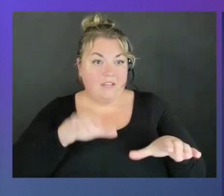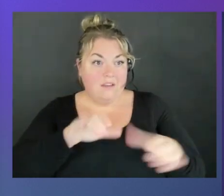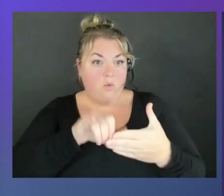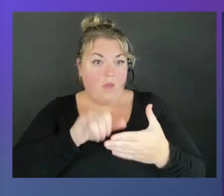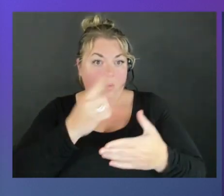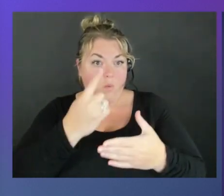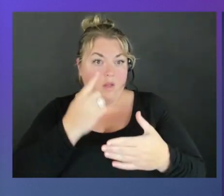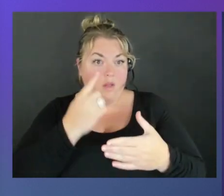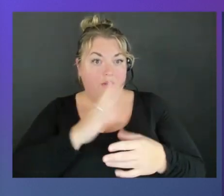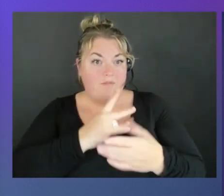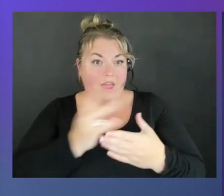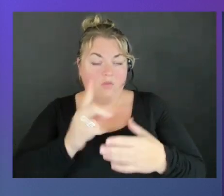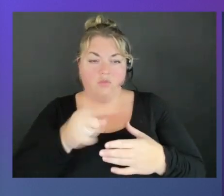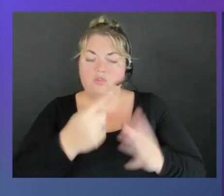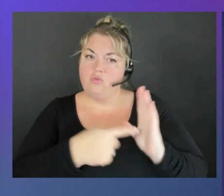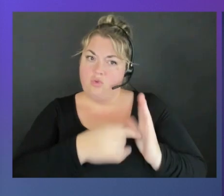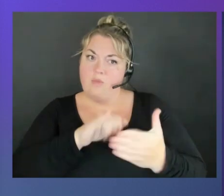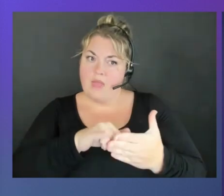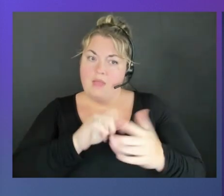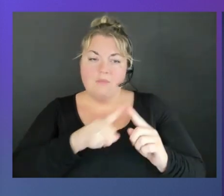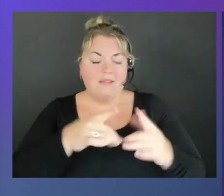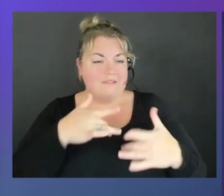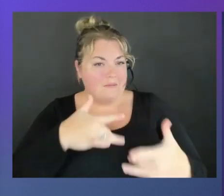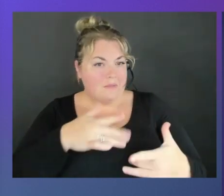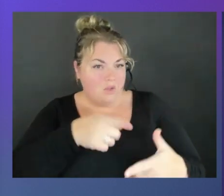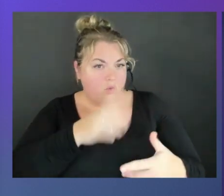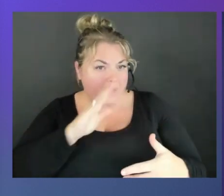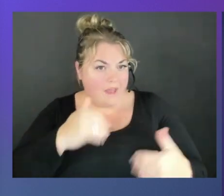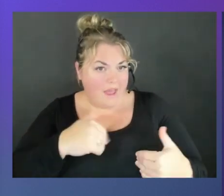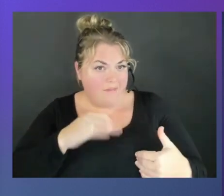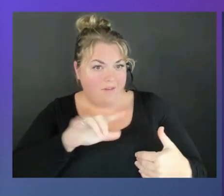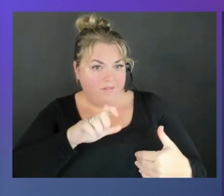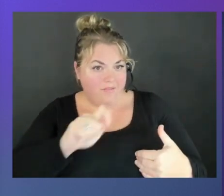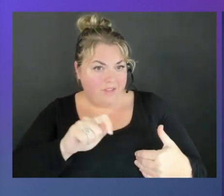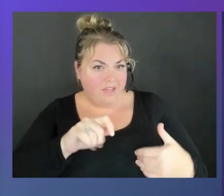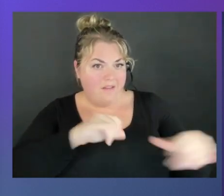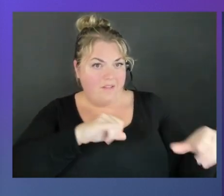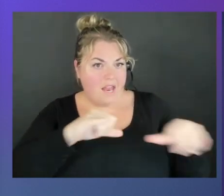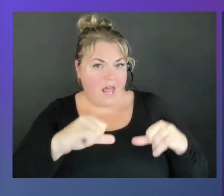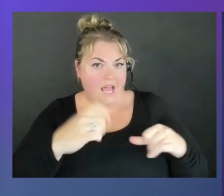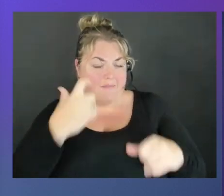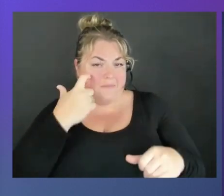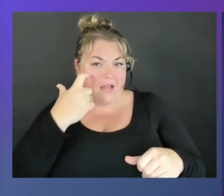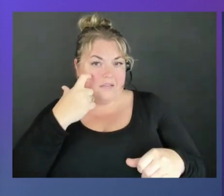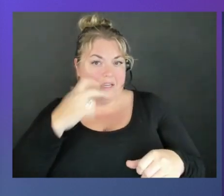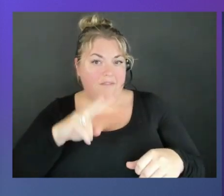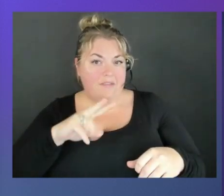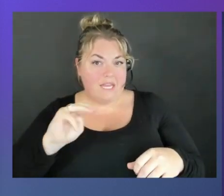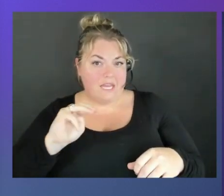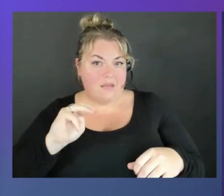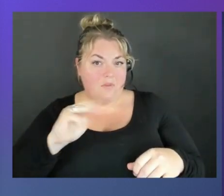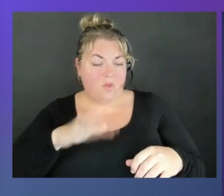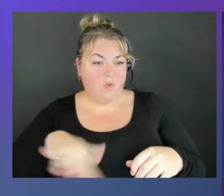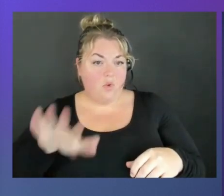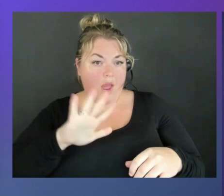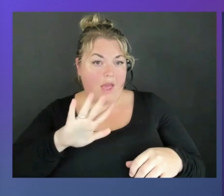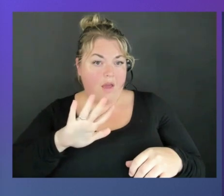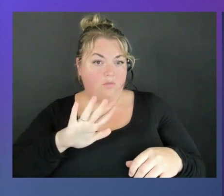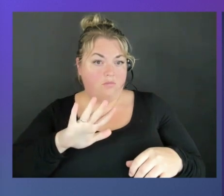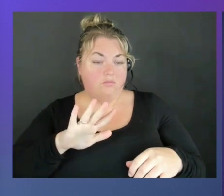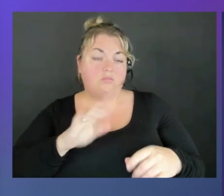just to kind of show that. But typically, you would have a fleet of like-minded VMs throughout. Yes. Throughout.